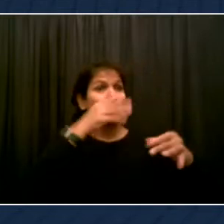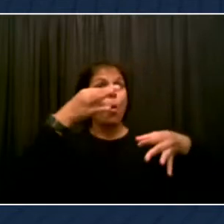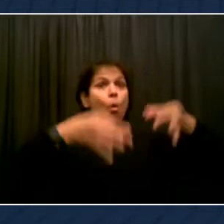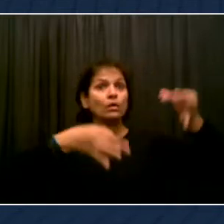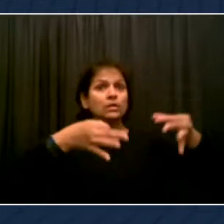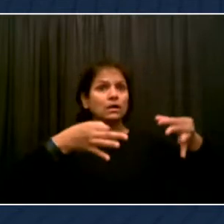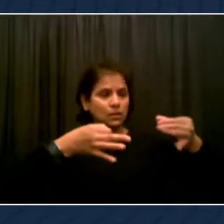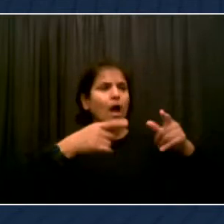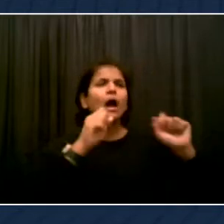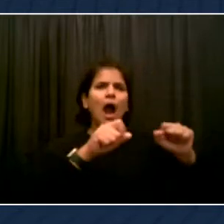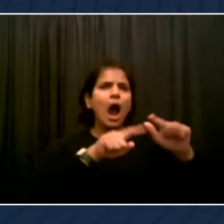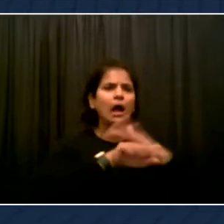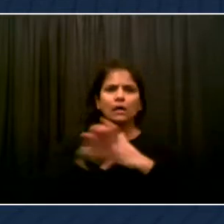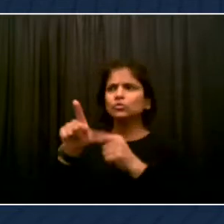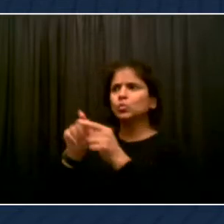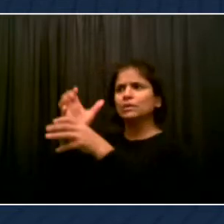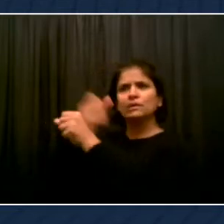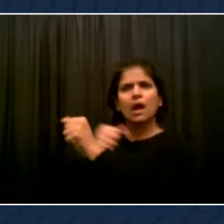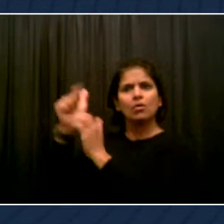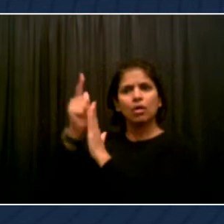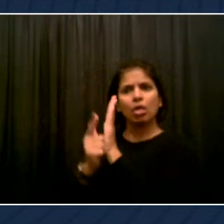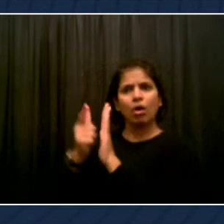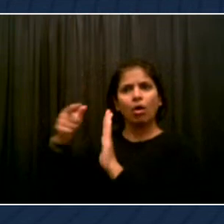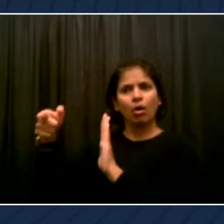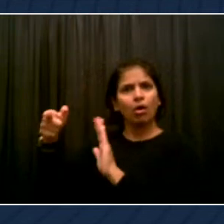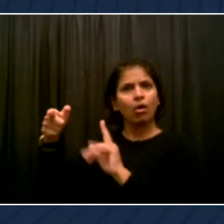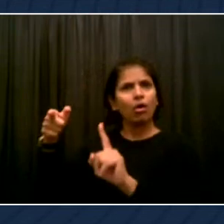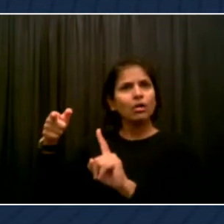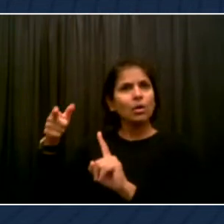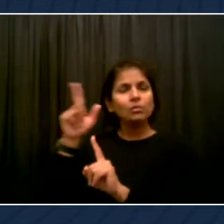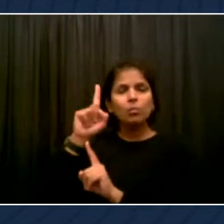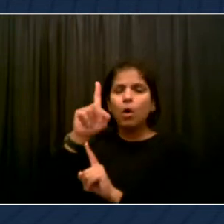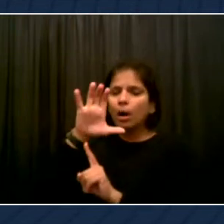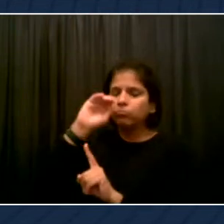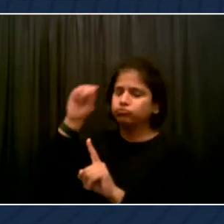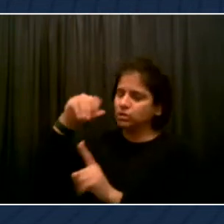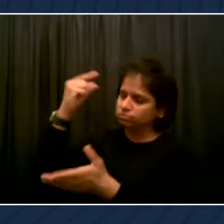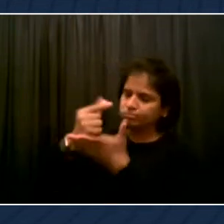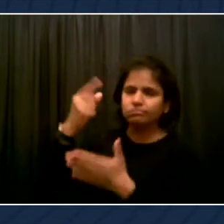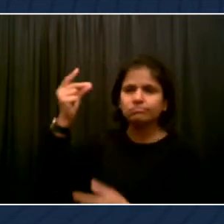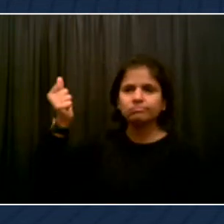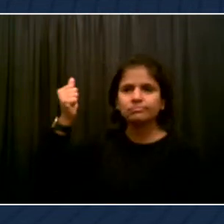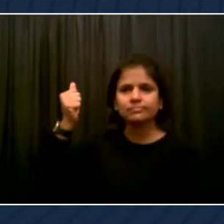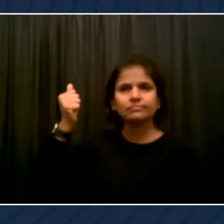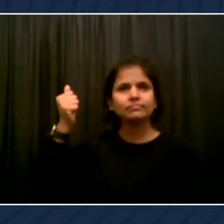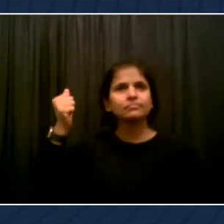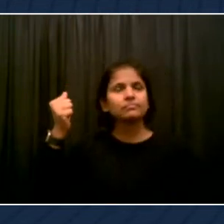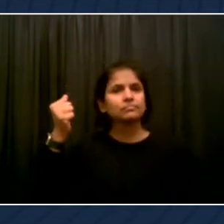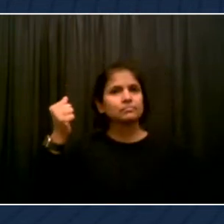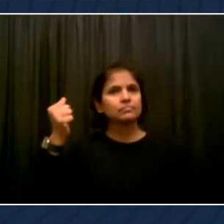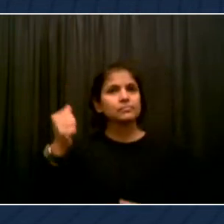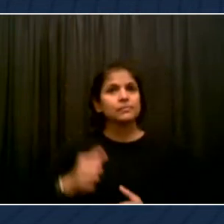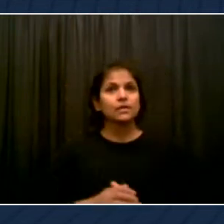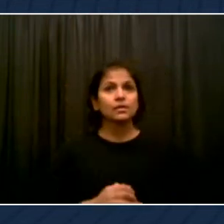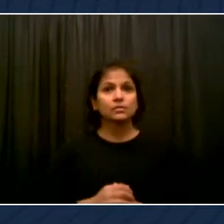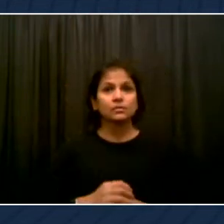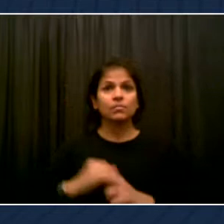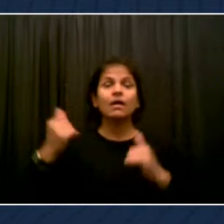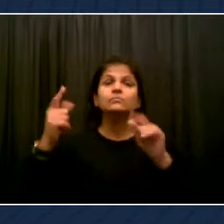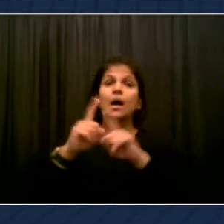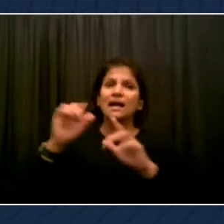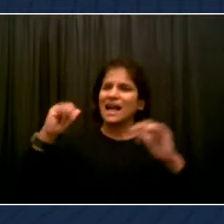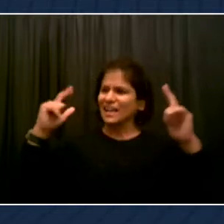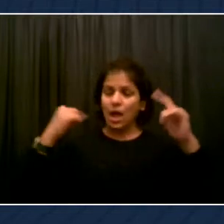court, balancing the scales of justice, leveling the playing field, and giving tenants a real shot at keeping their